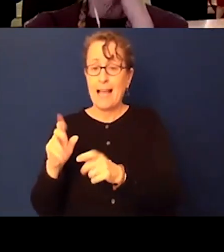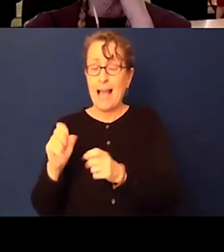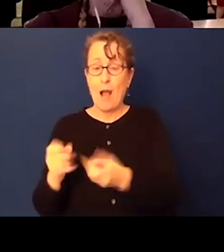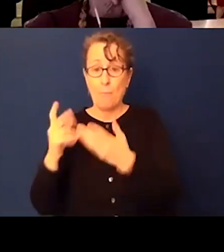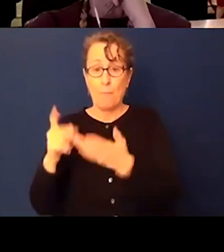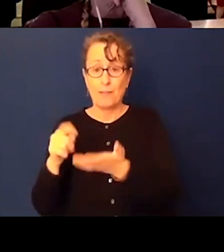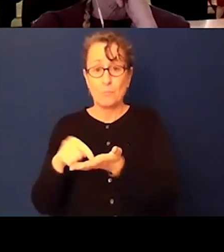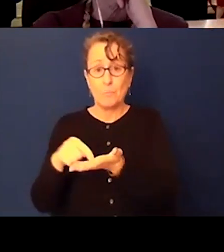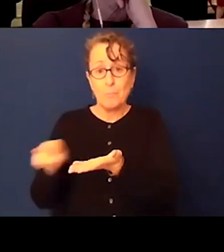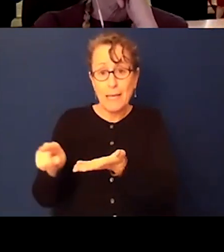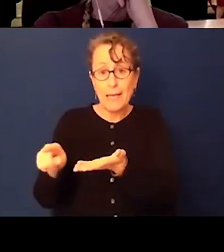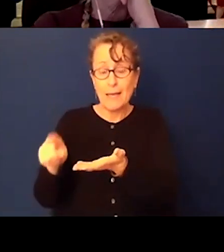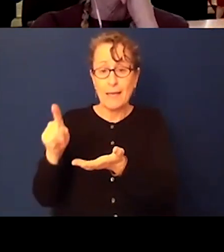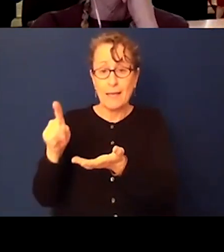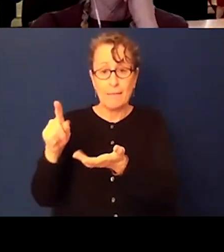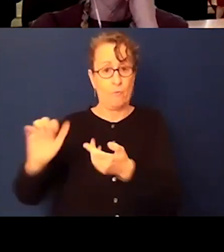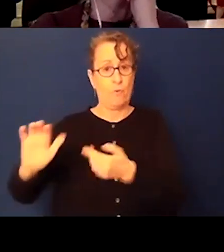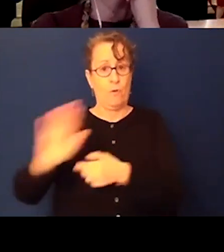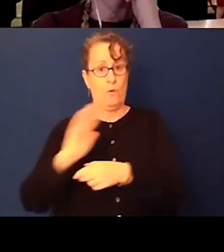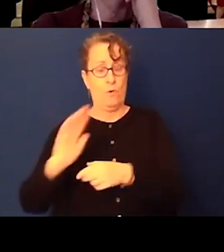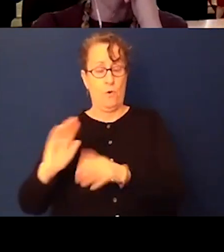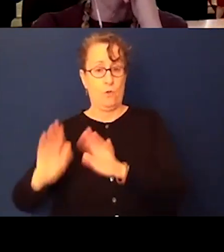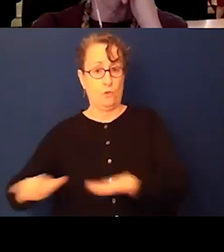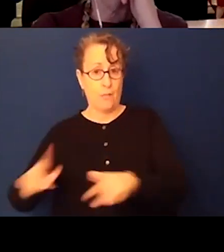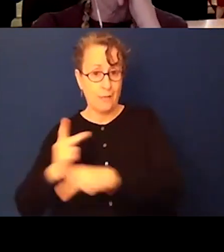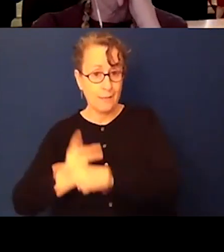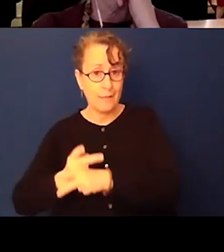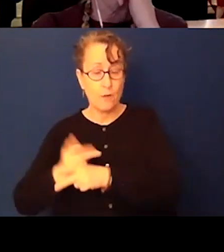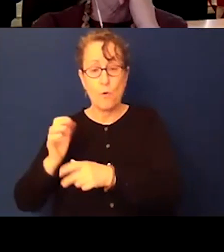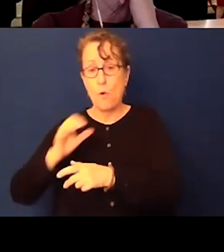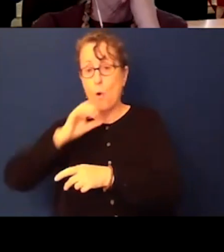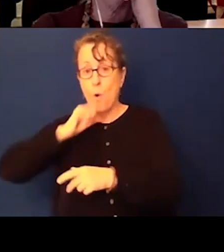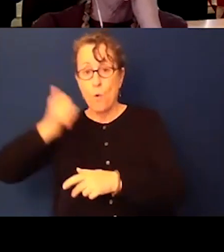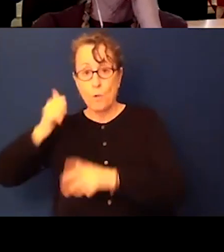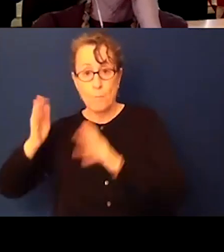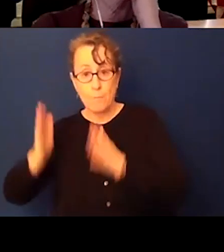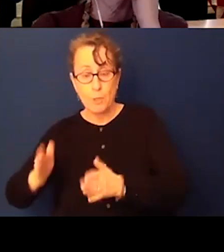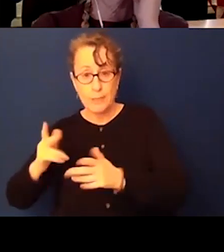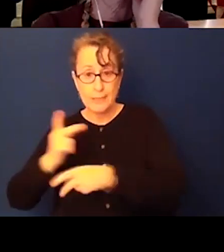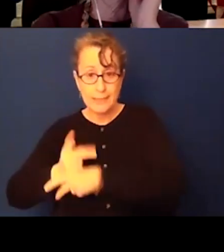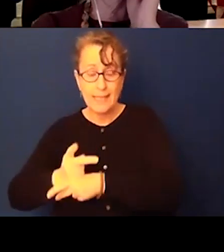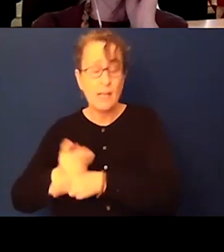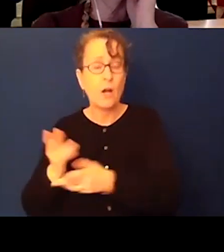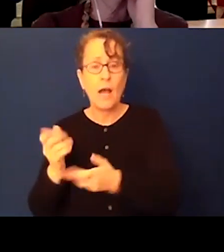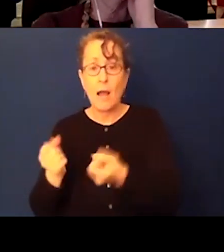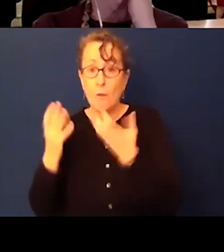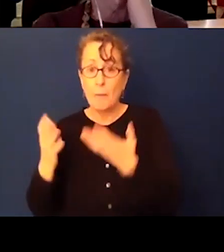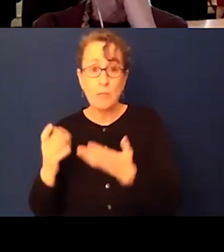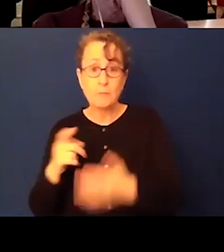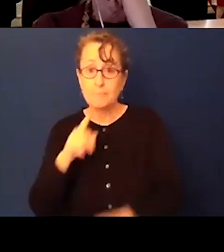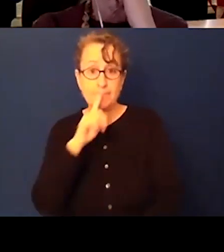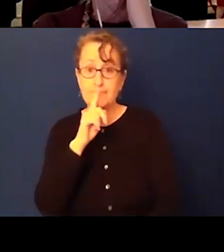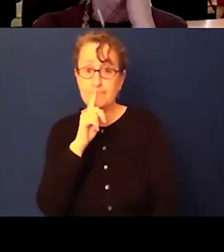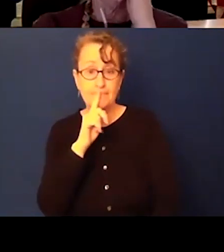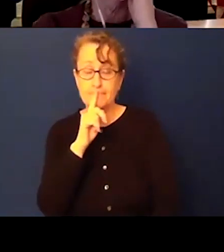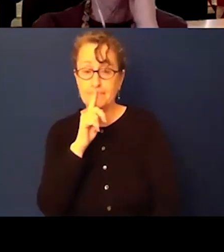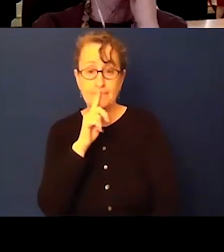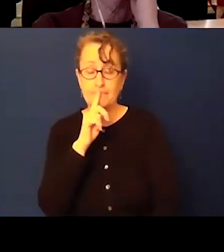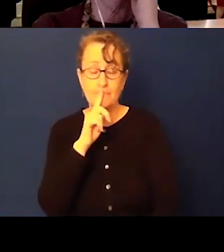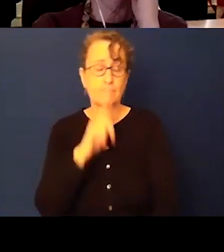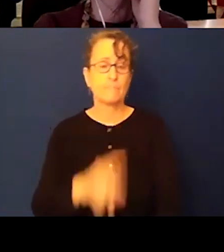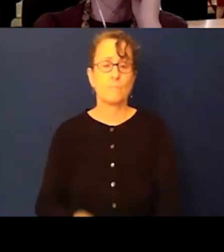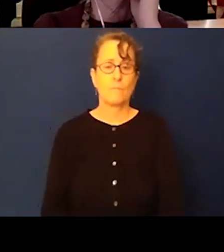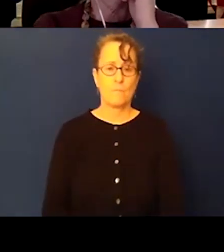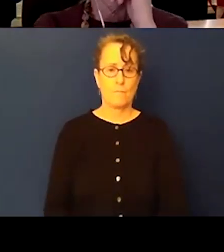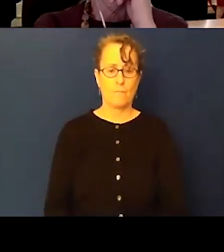what constitutes an eligible dependent care expense. And, you know, I'm not going to start